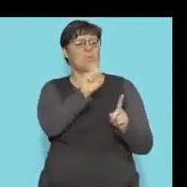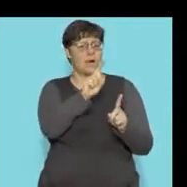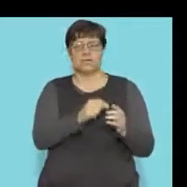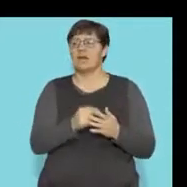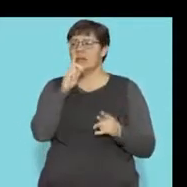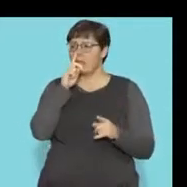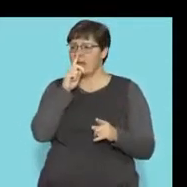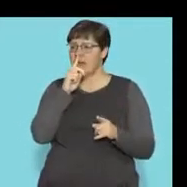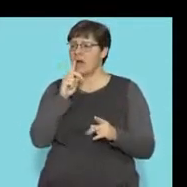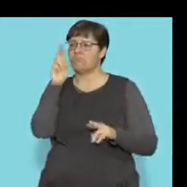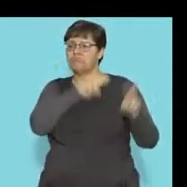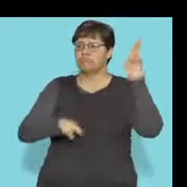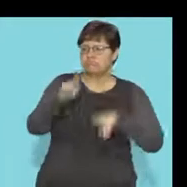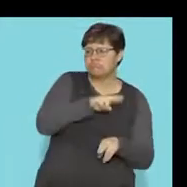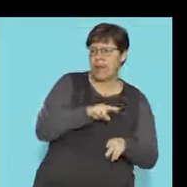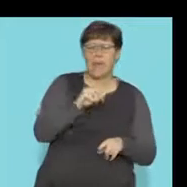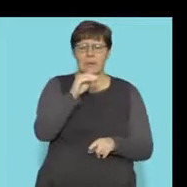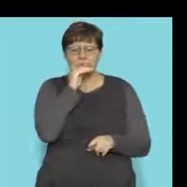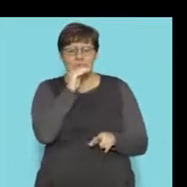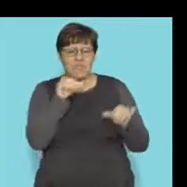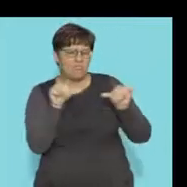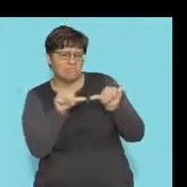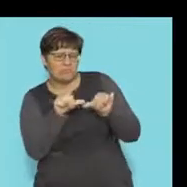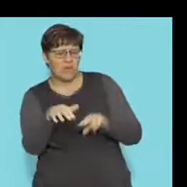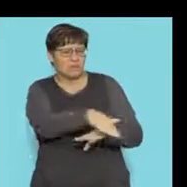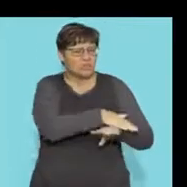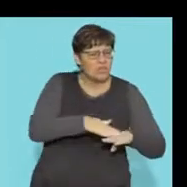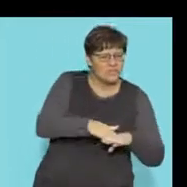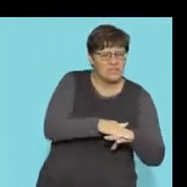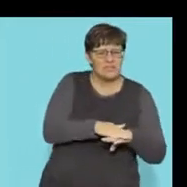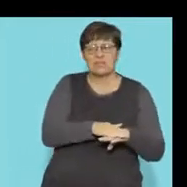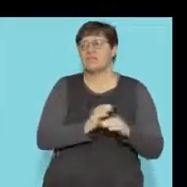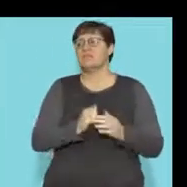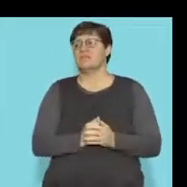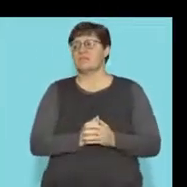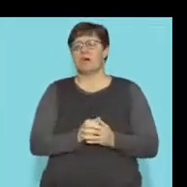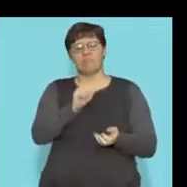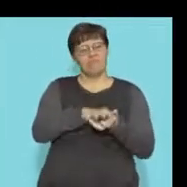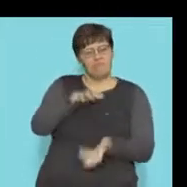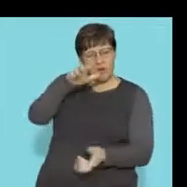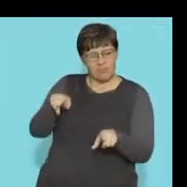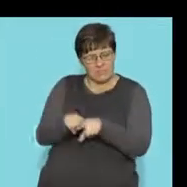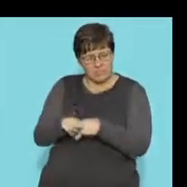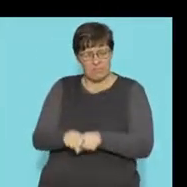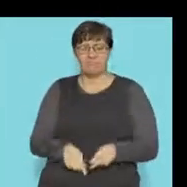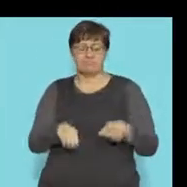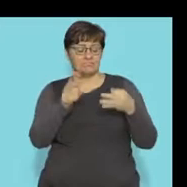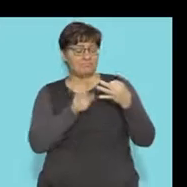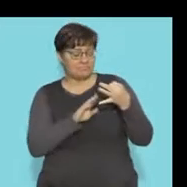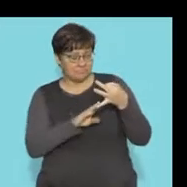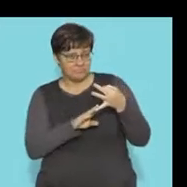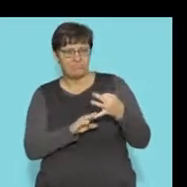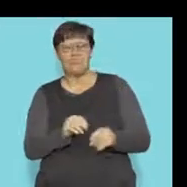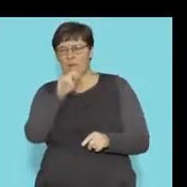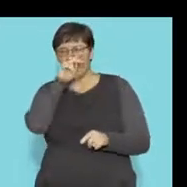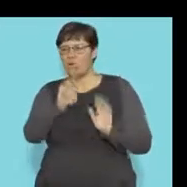area and volume. We're then going to move on to some examples of measurement, but we're also going to have a look at some examples that